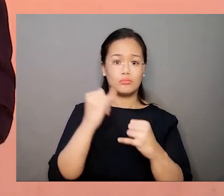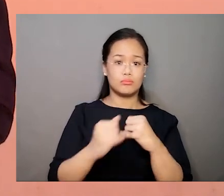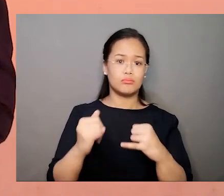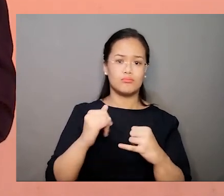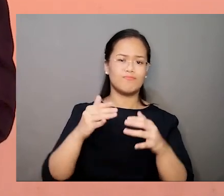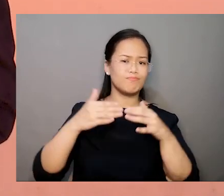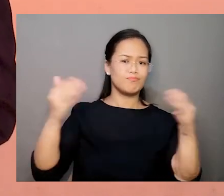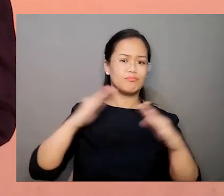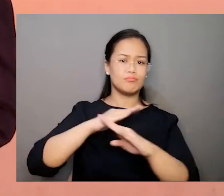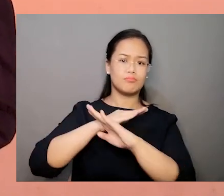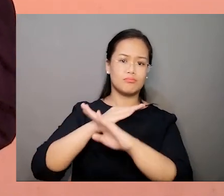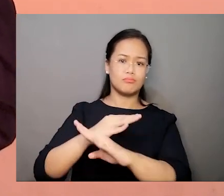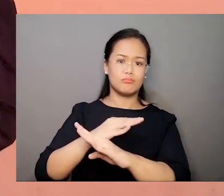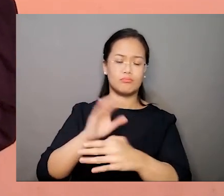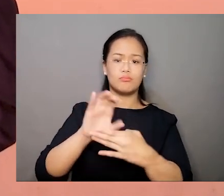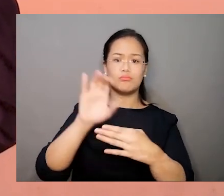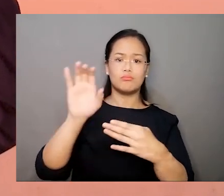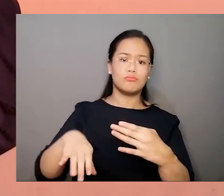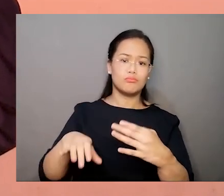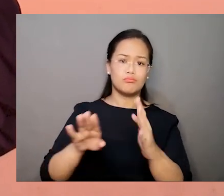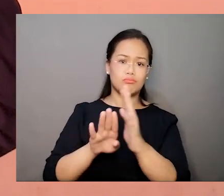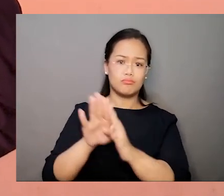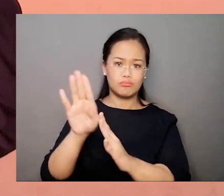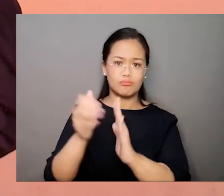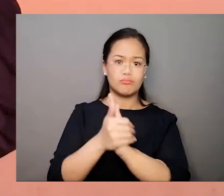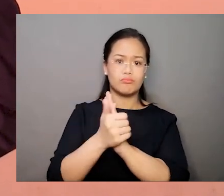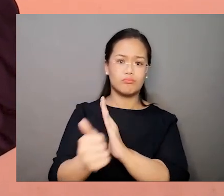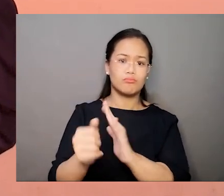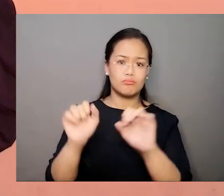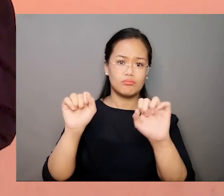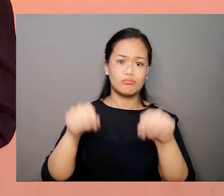as a major barrier to the full development of the